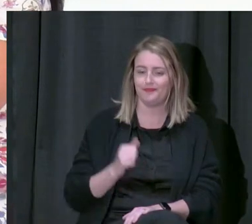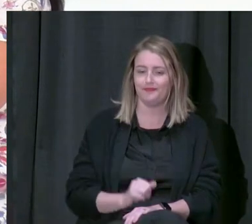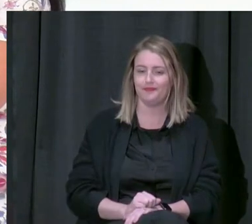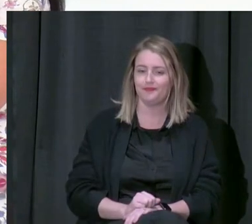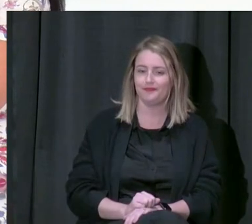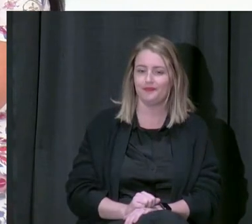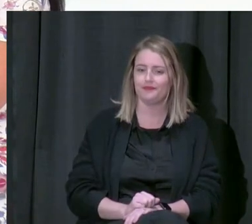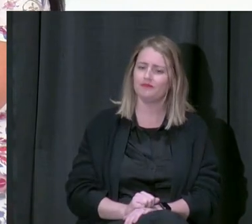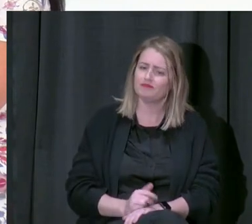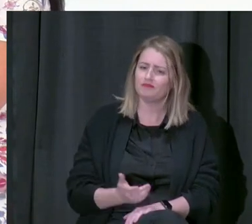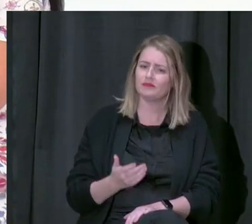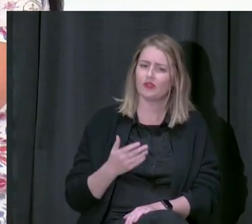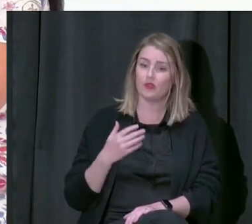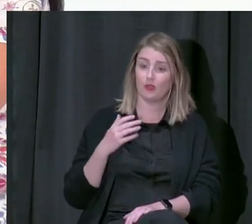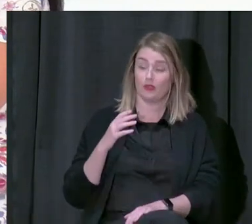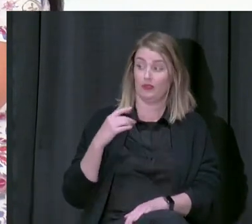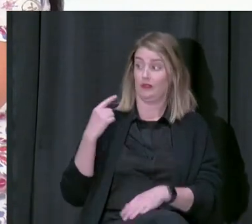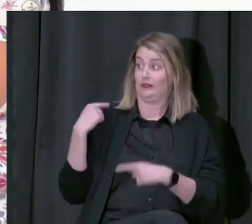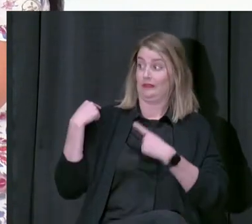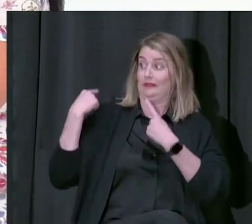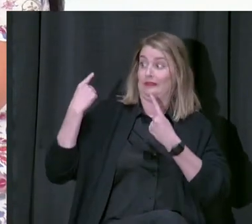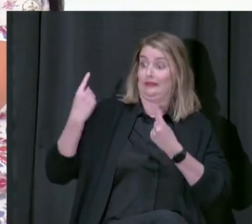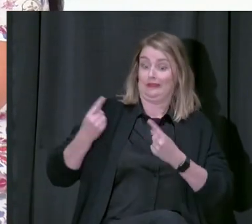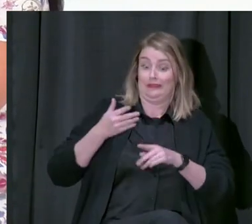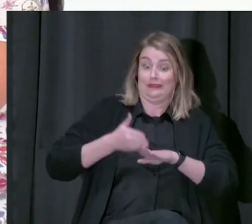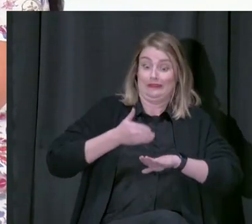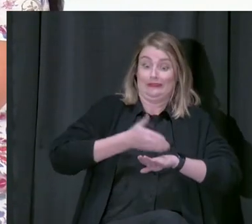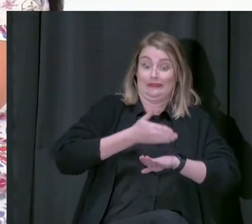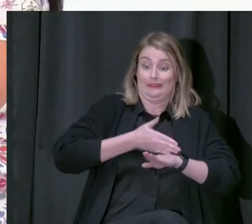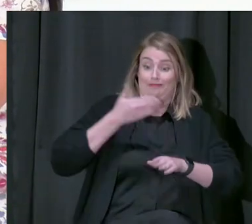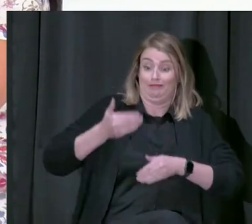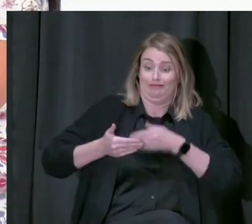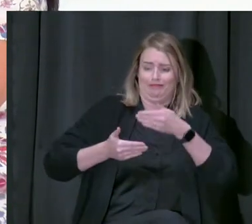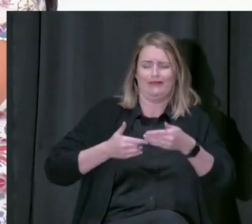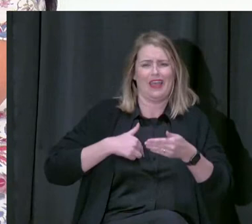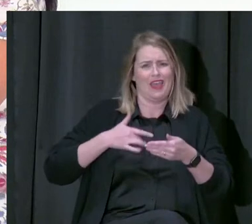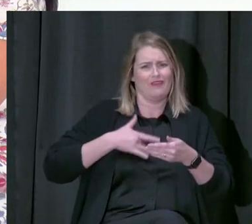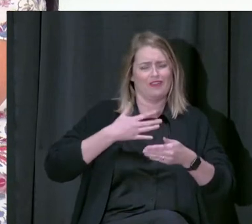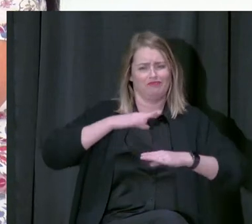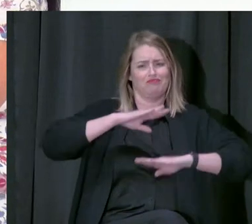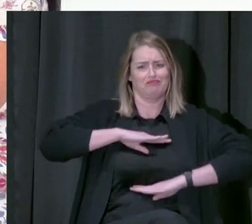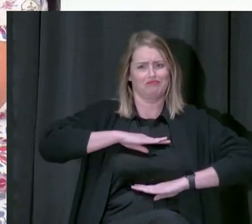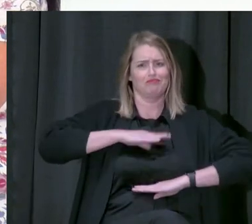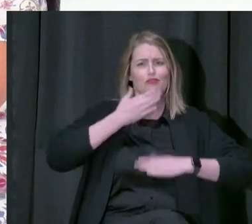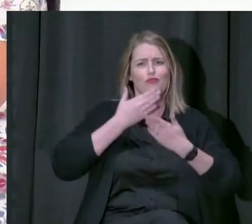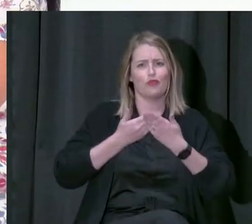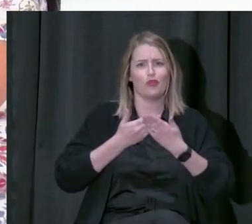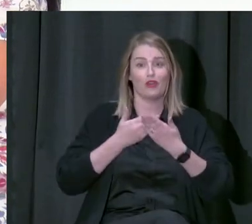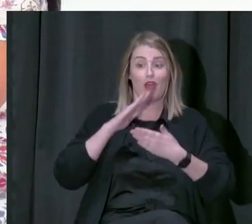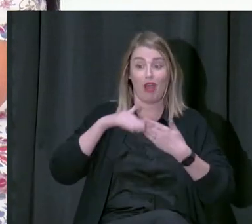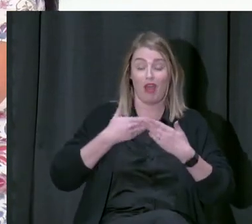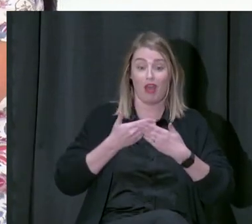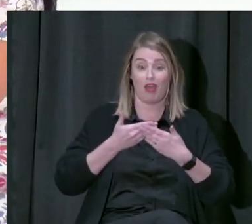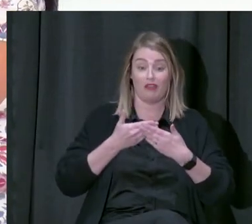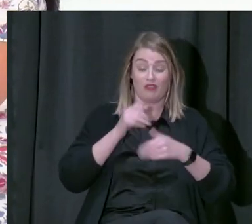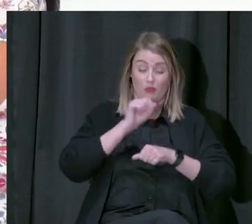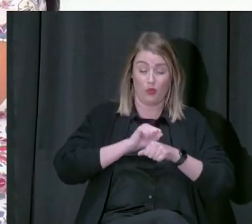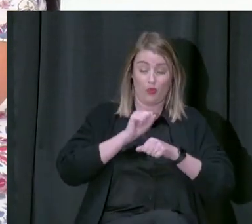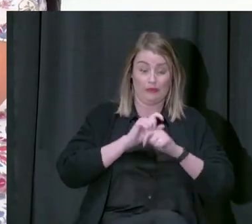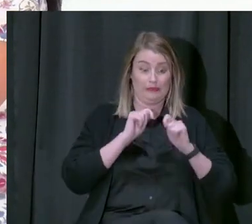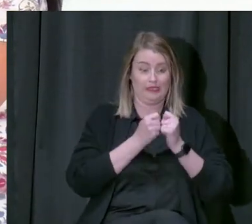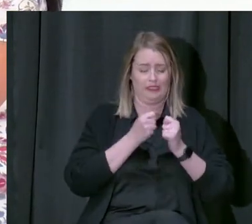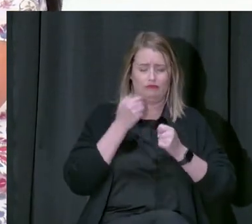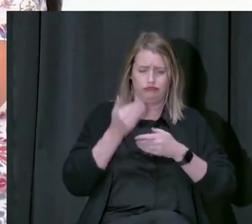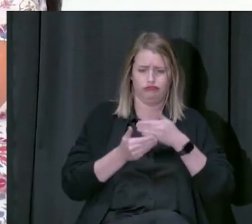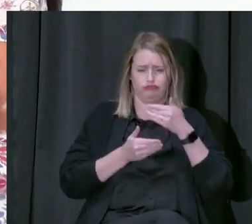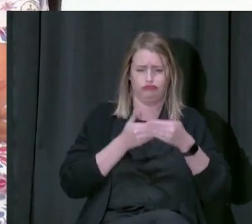I feel good where we are in the sense of all the work this team has put together to establish something